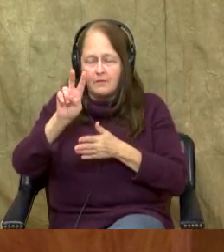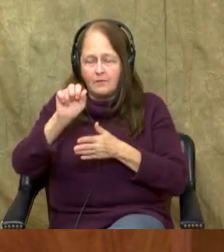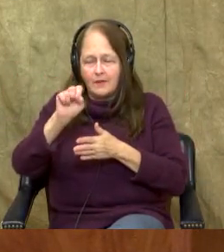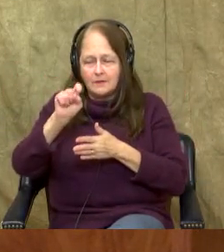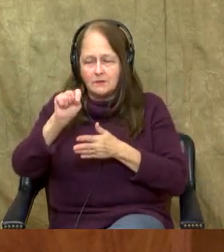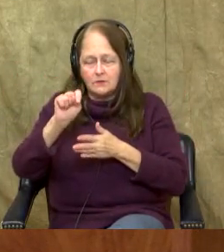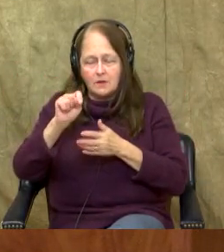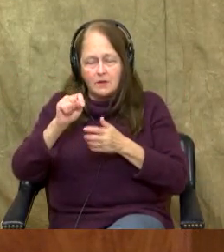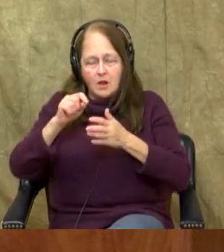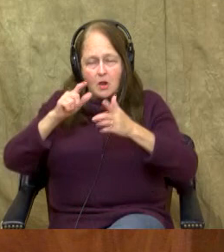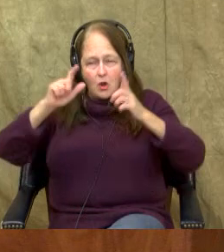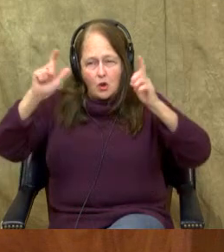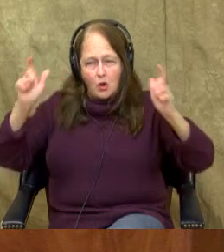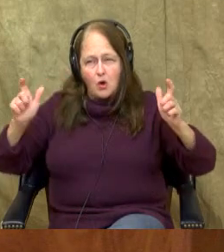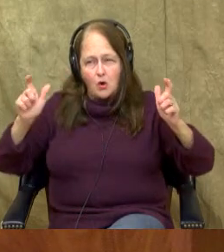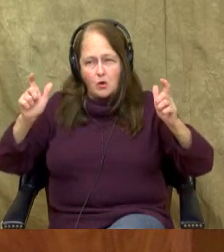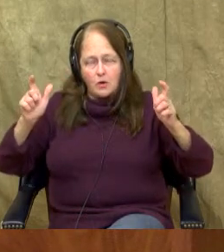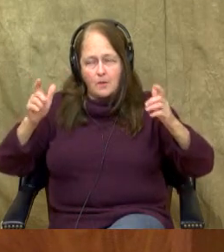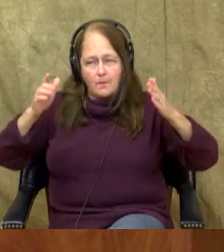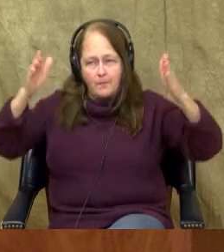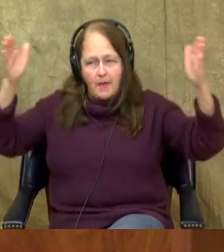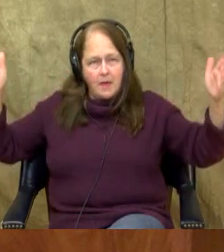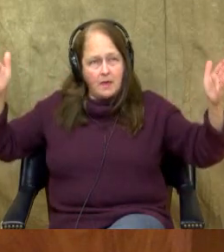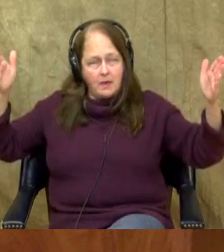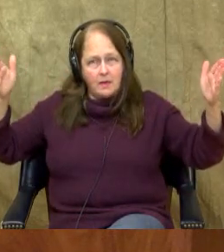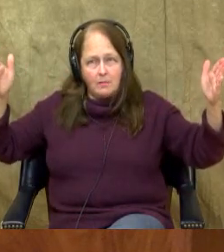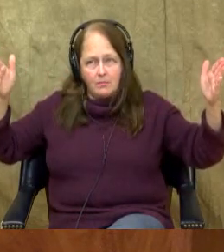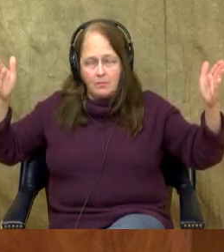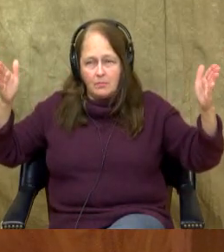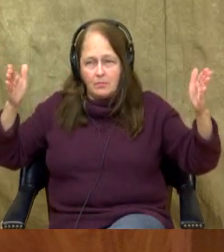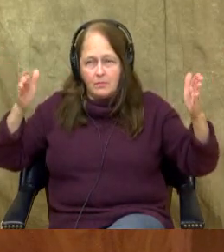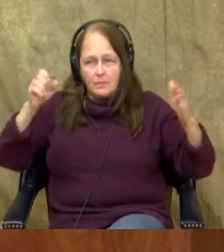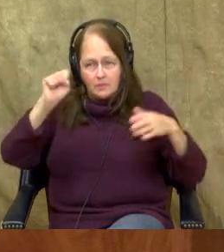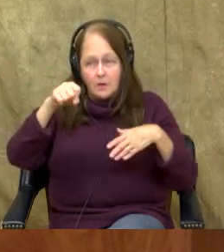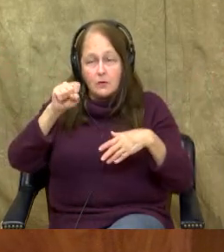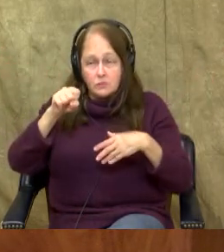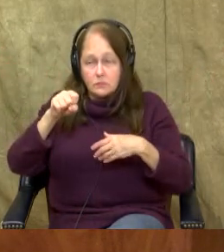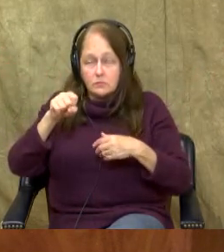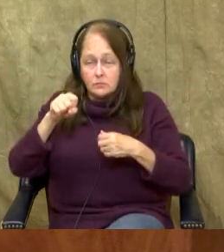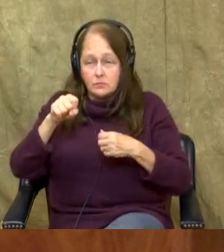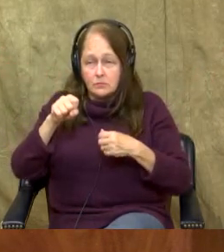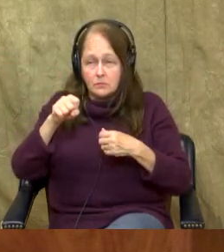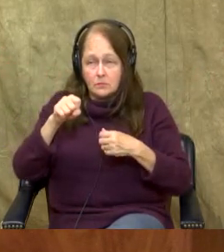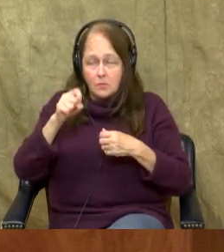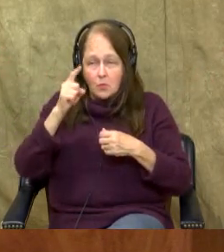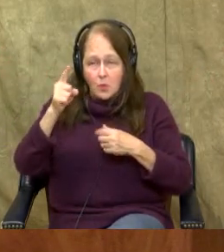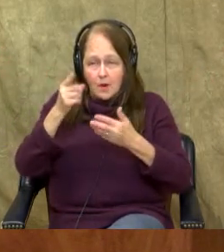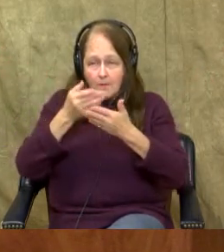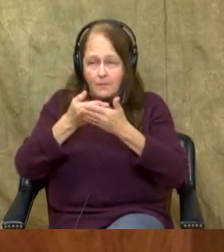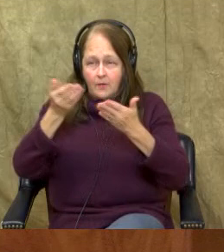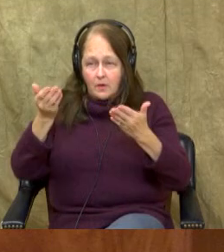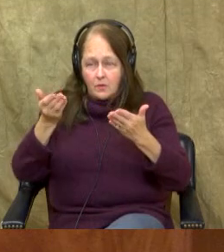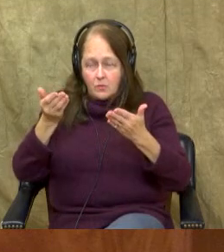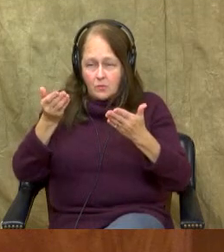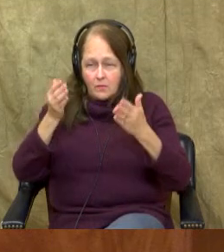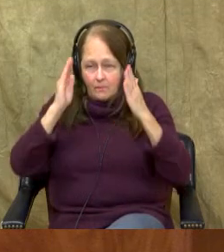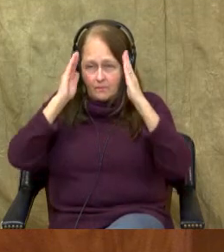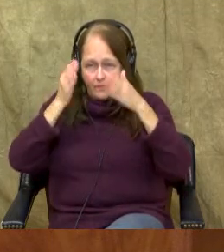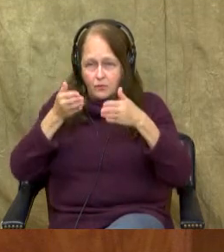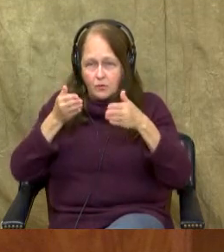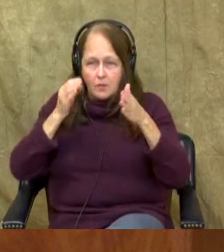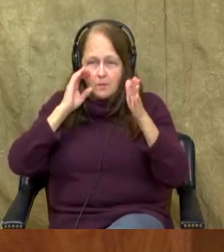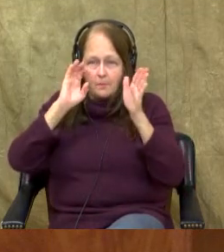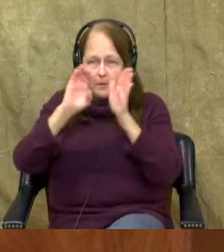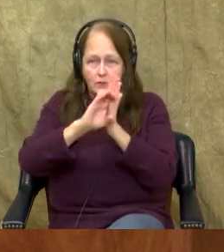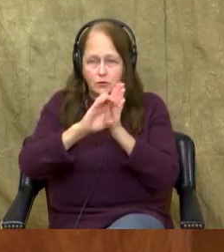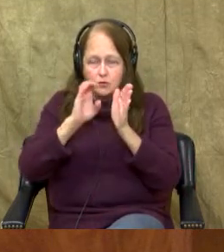how large, how huge, how big it is. Yeah. Now, one thing, let's focus on the